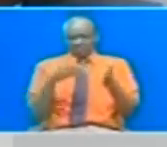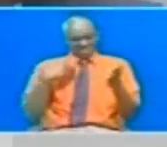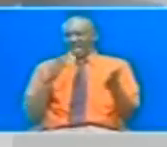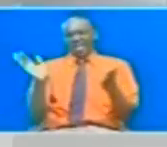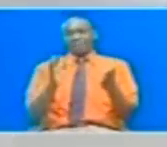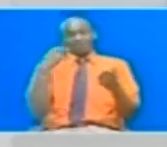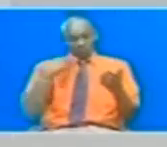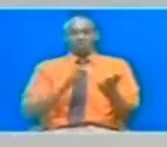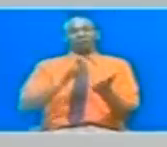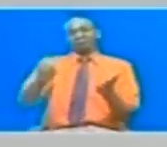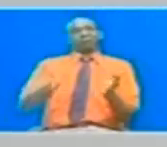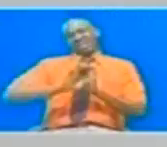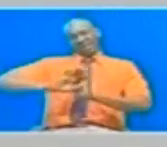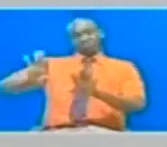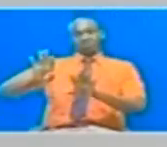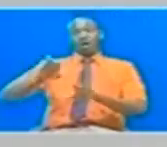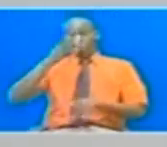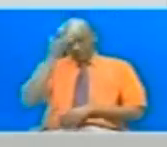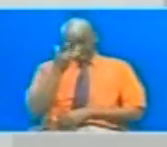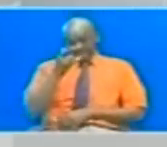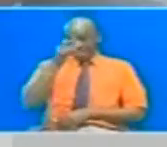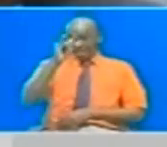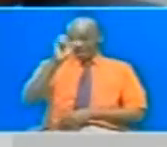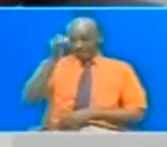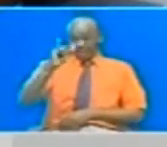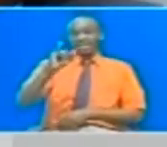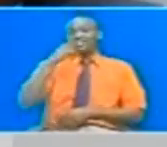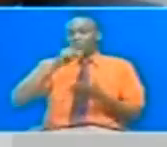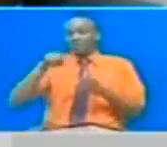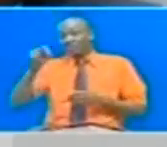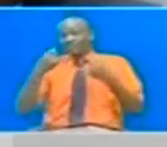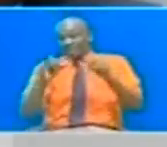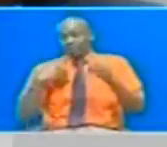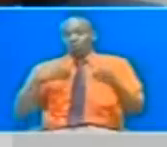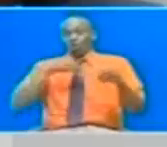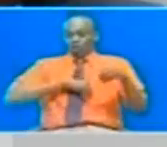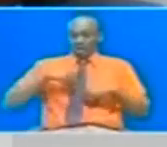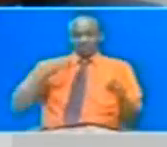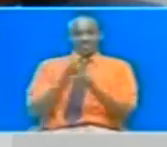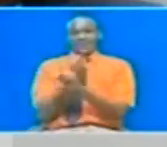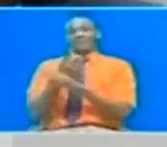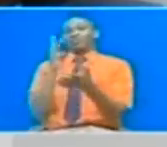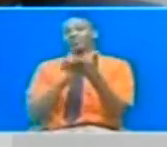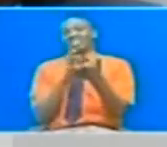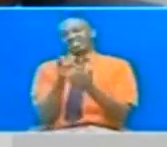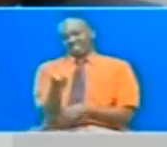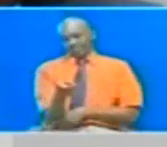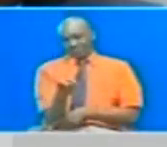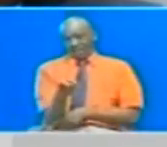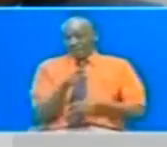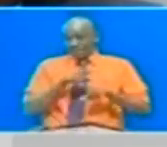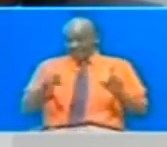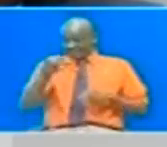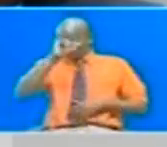because, according to Bensouda's office, Yebei was implicated in attempts to corrupt prosecution witnesses. But Jubilee is